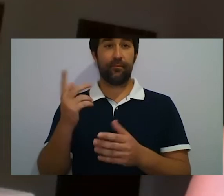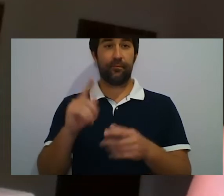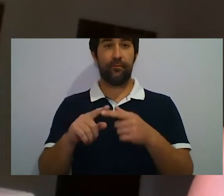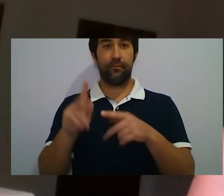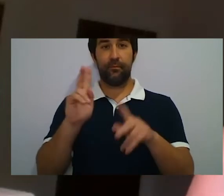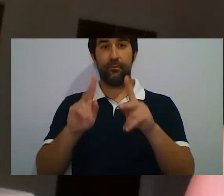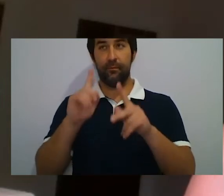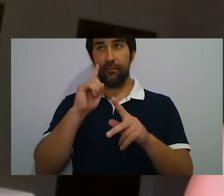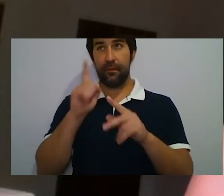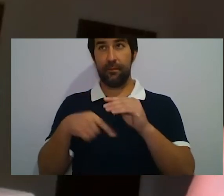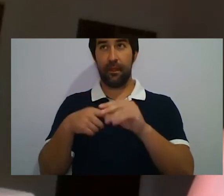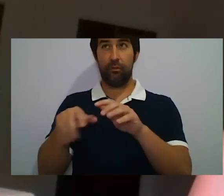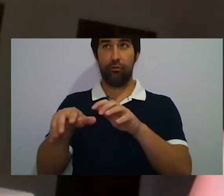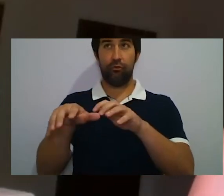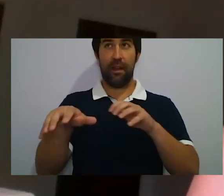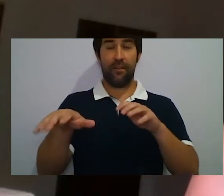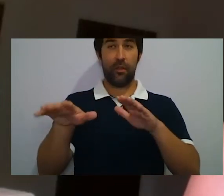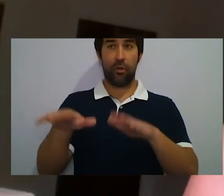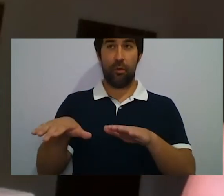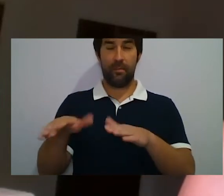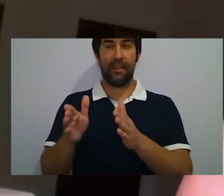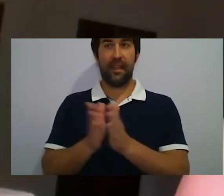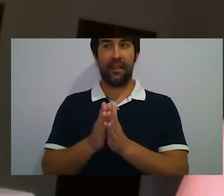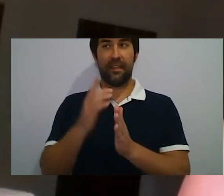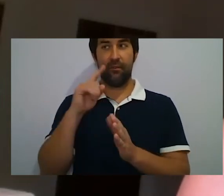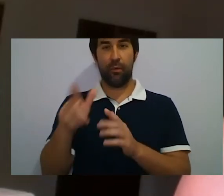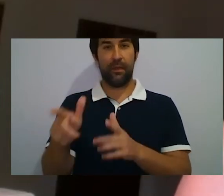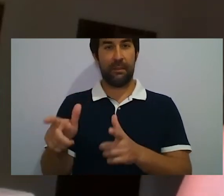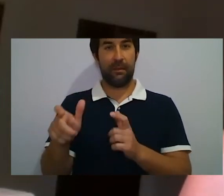have, but again, 660 signals, a